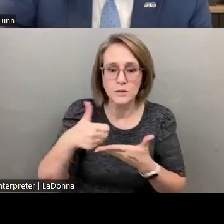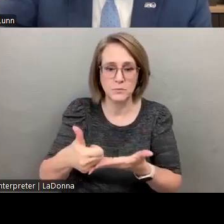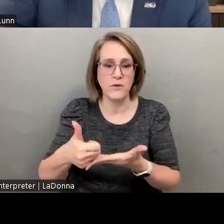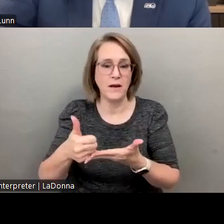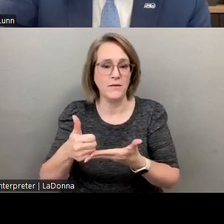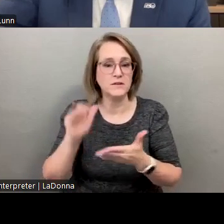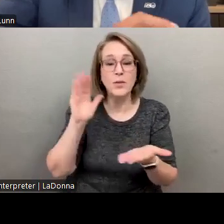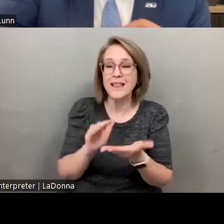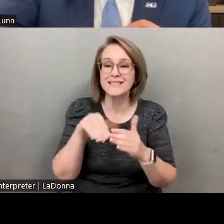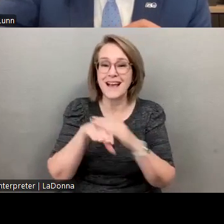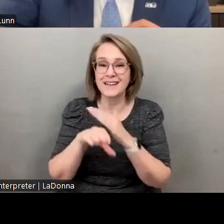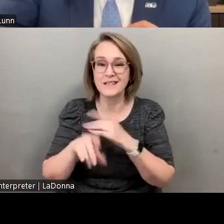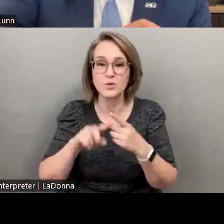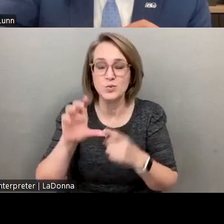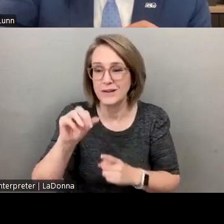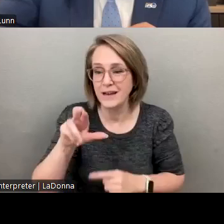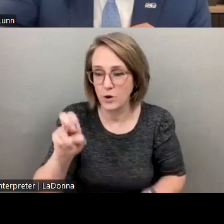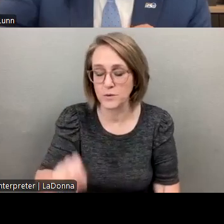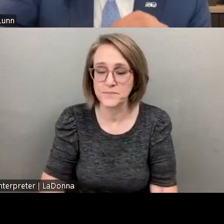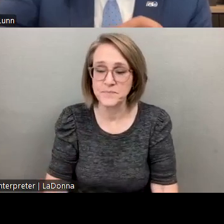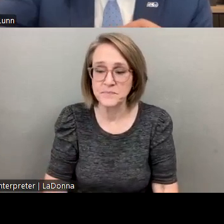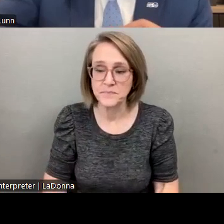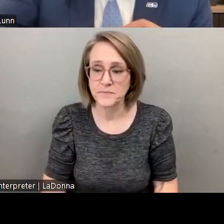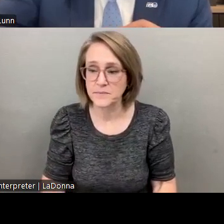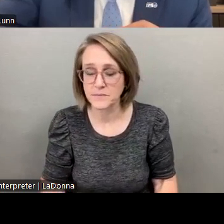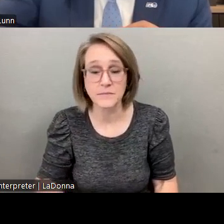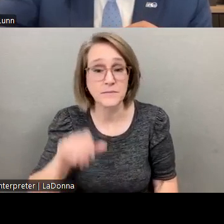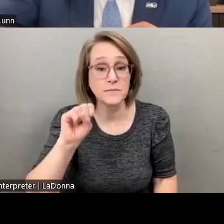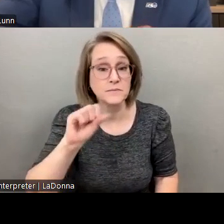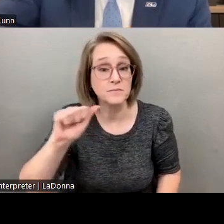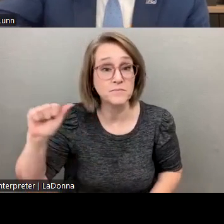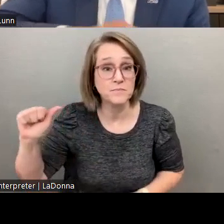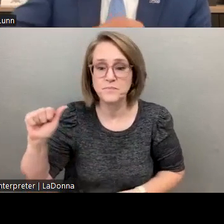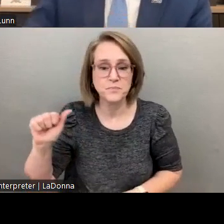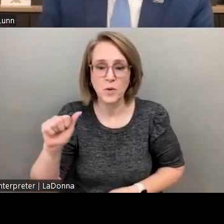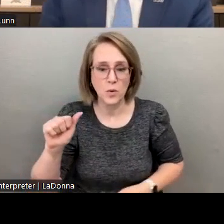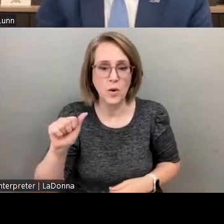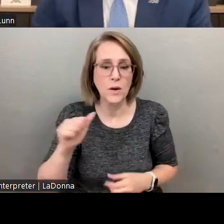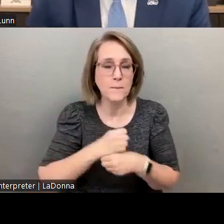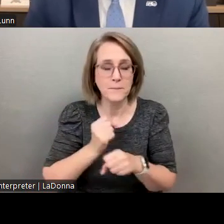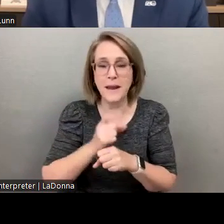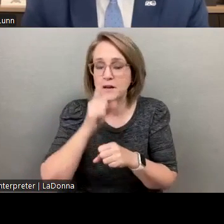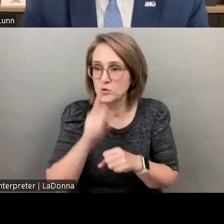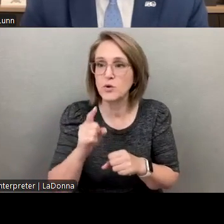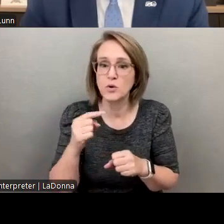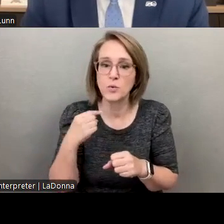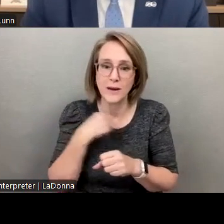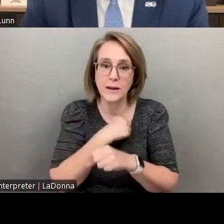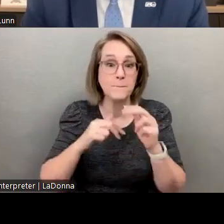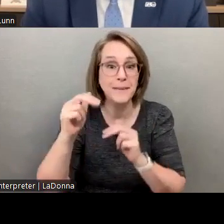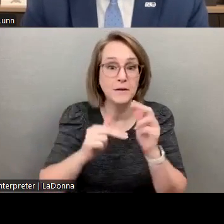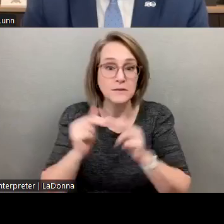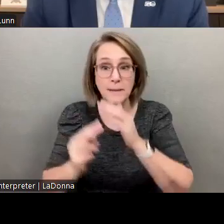here. And SAAs are really good at ensuring that we don't build a bridge to nowhere. I come to this work coming from local